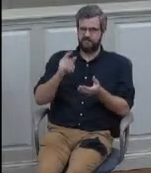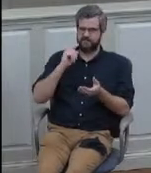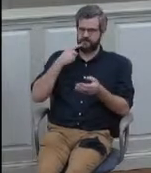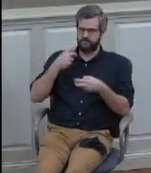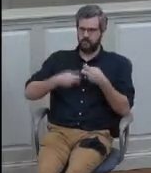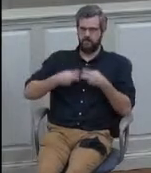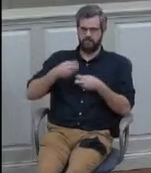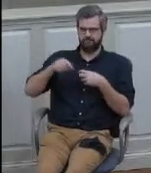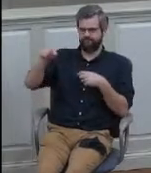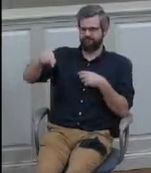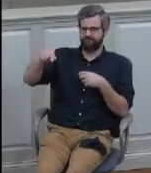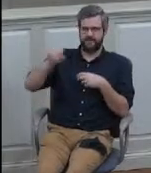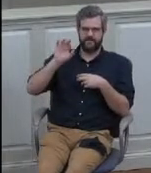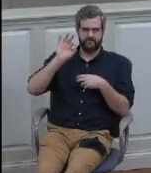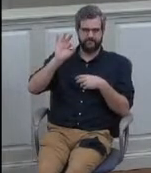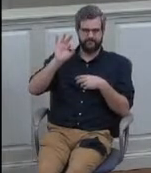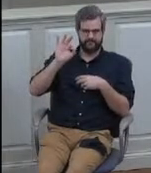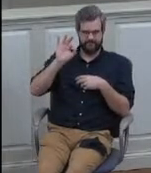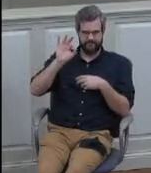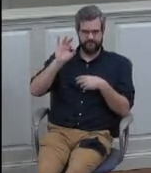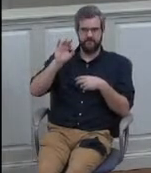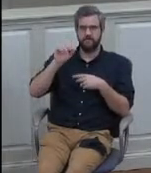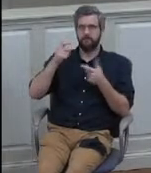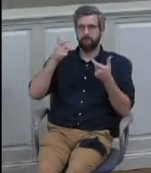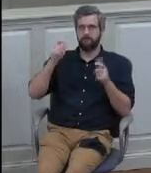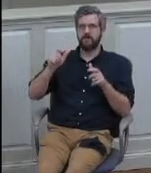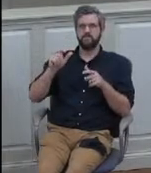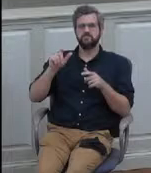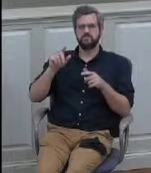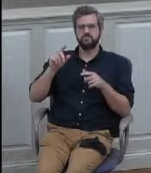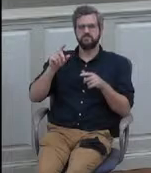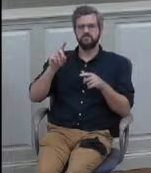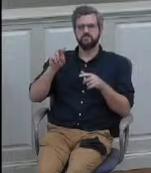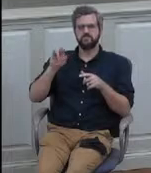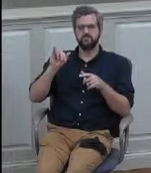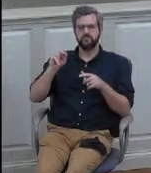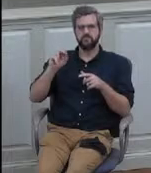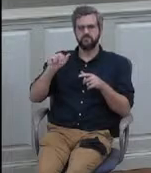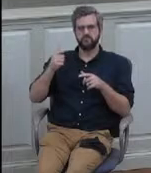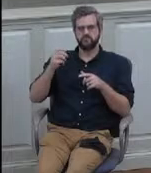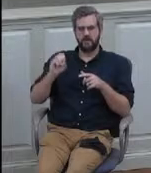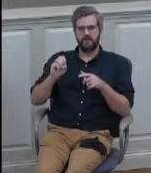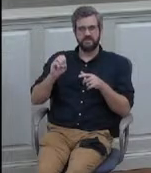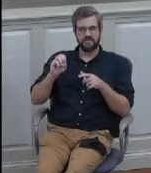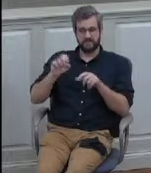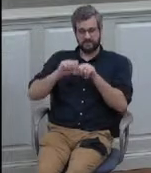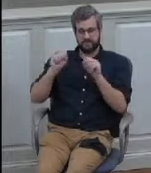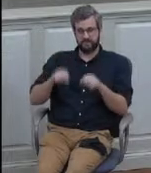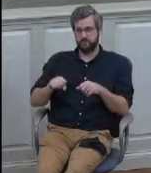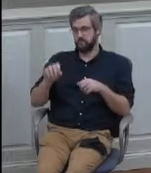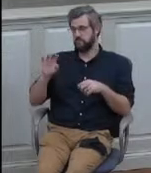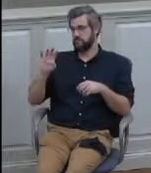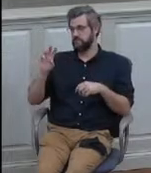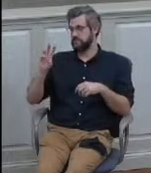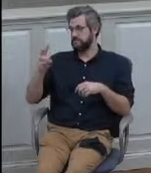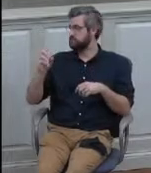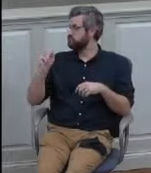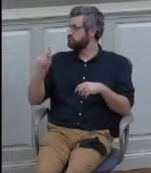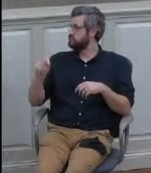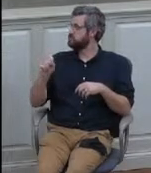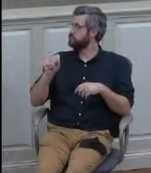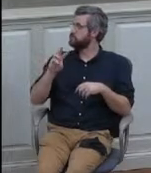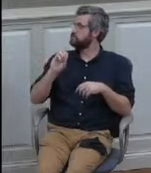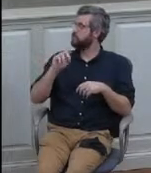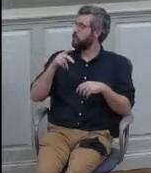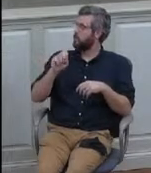issues on the major drainage system that flows between Swope and 6th Street, just north of